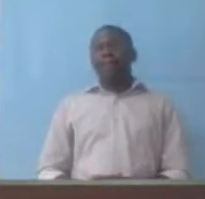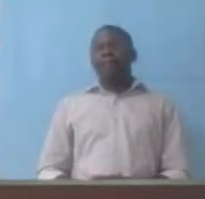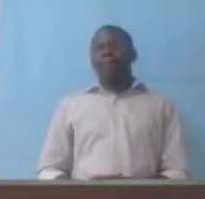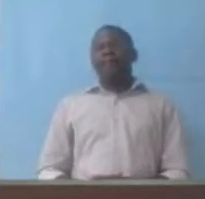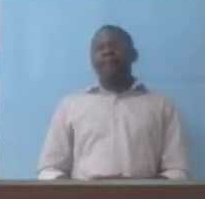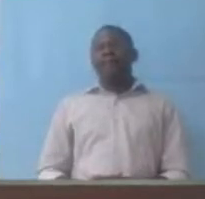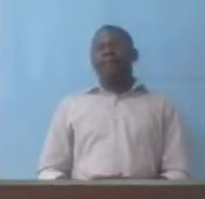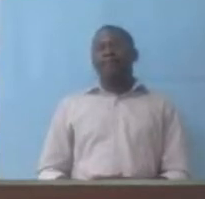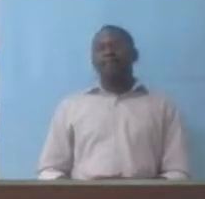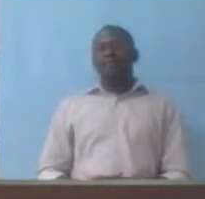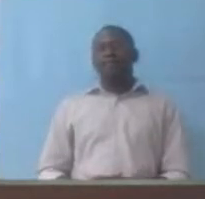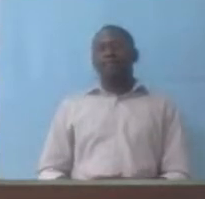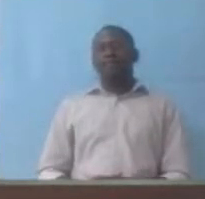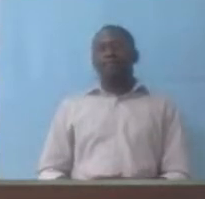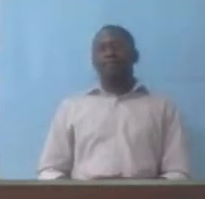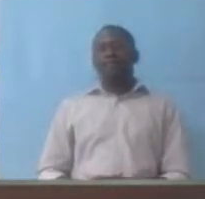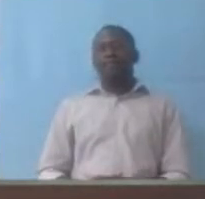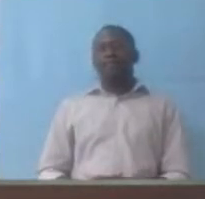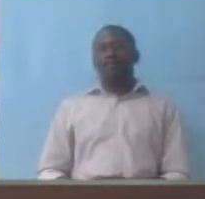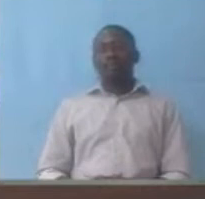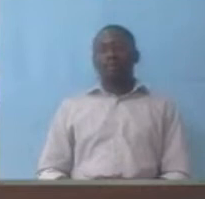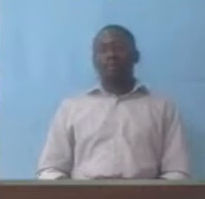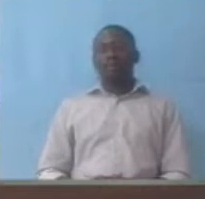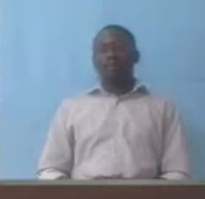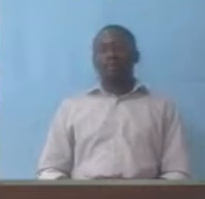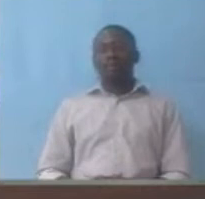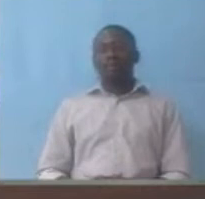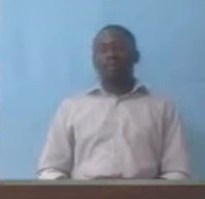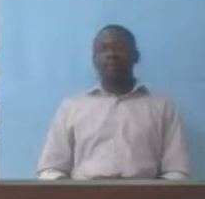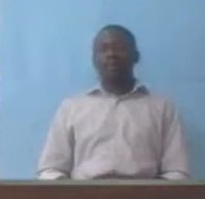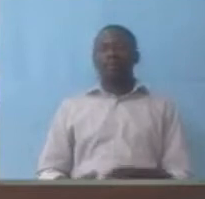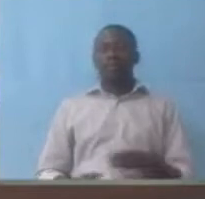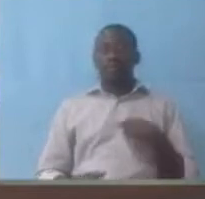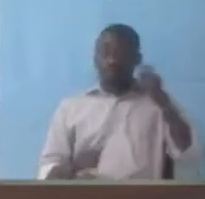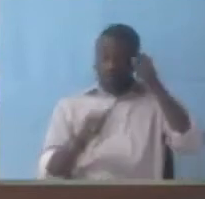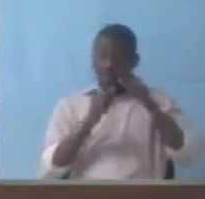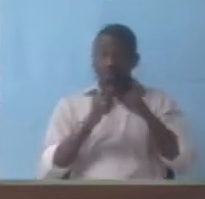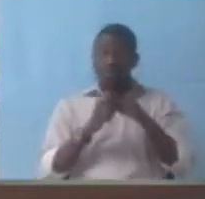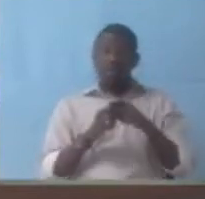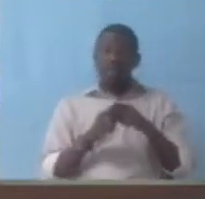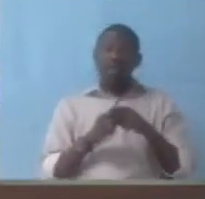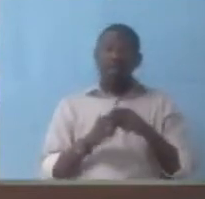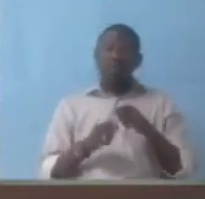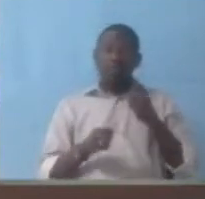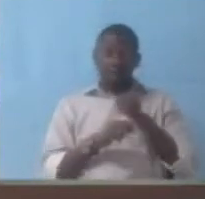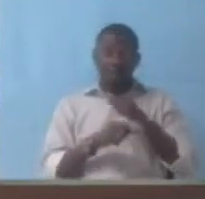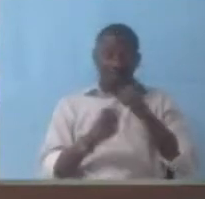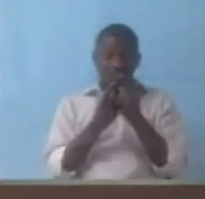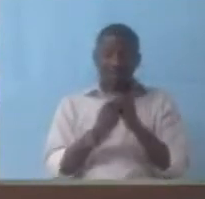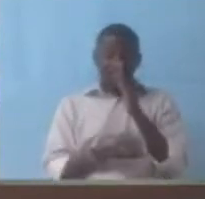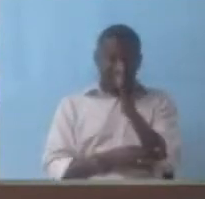wakusarto lfanan la karola. And let me also remind you that legitimization must have an objective